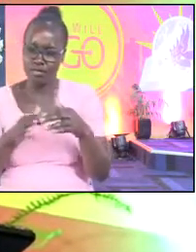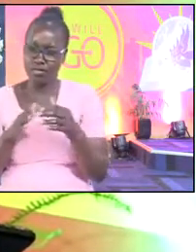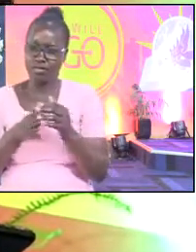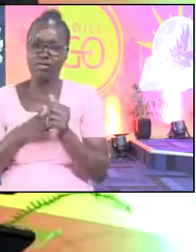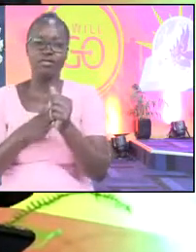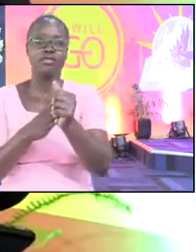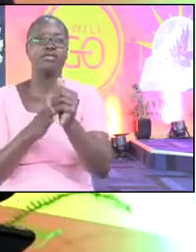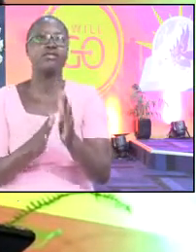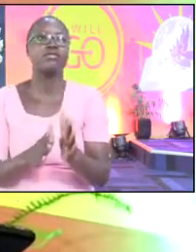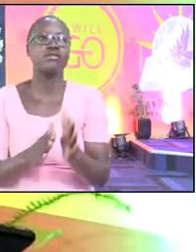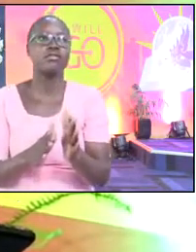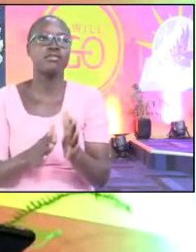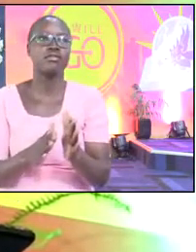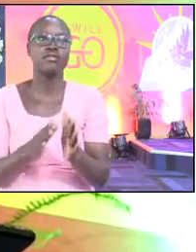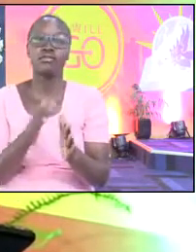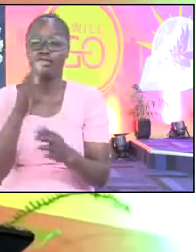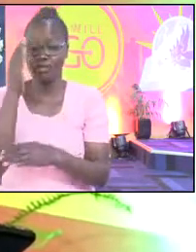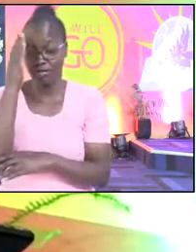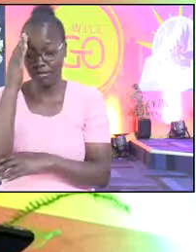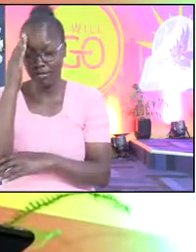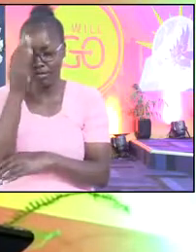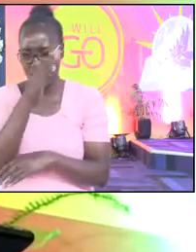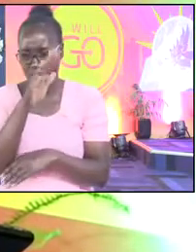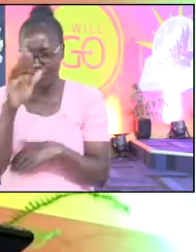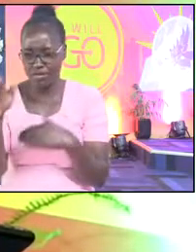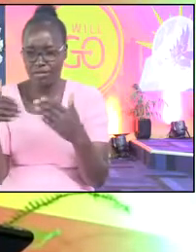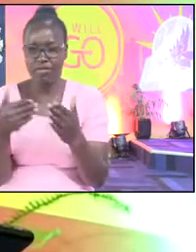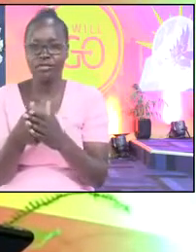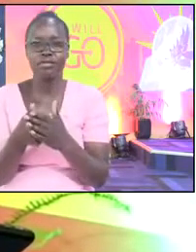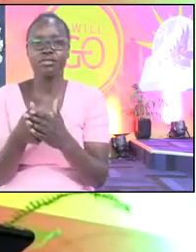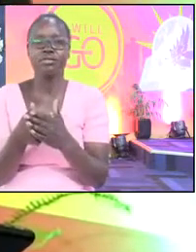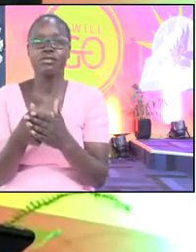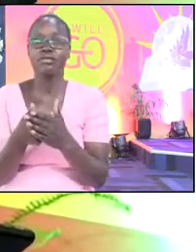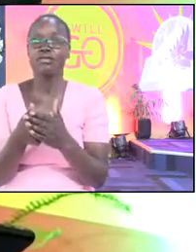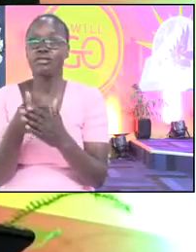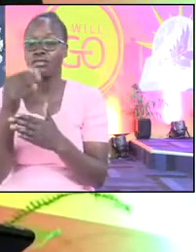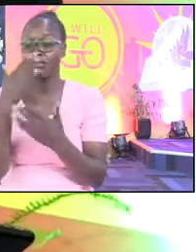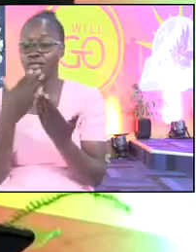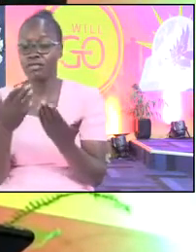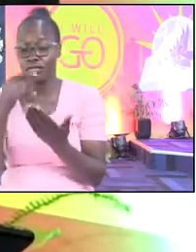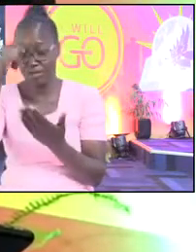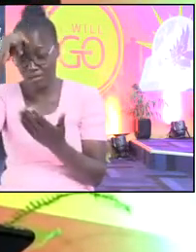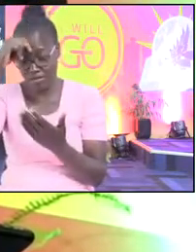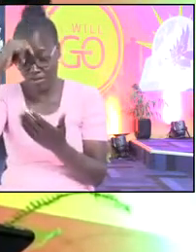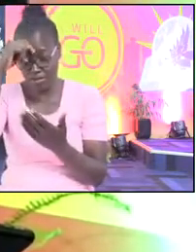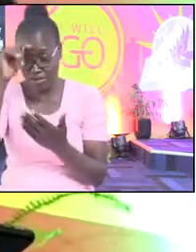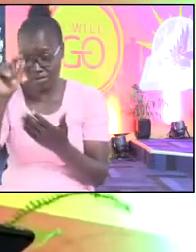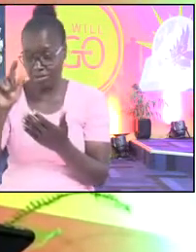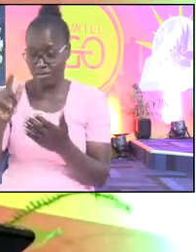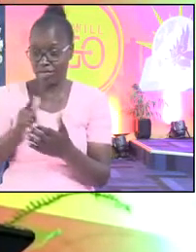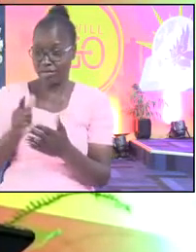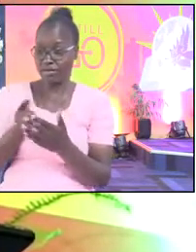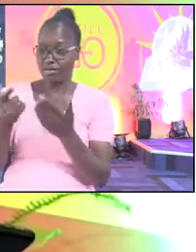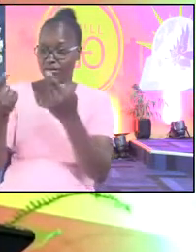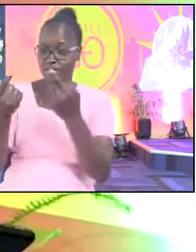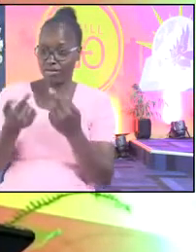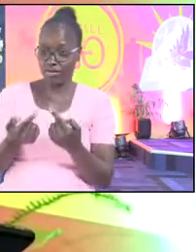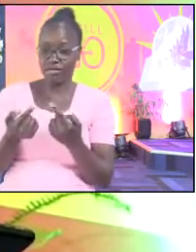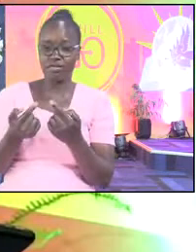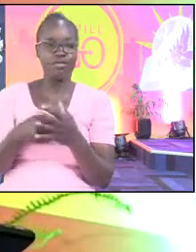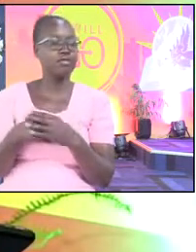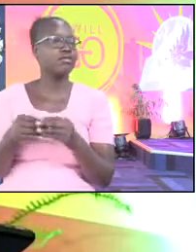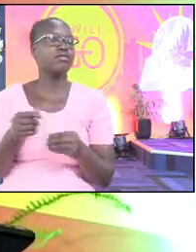leaders. They know all the nooks and crannies, the wisdom that that lady brings to our